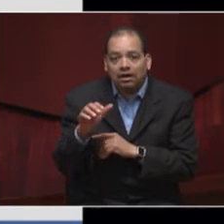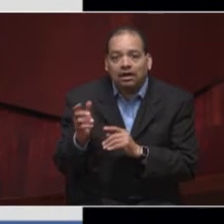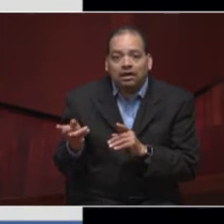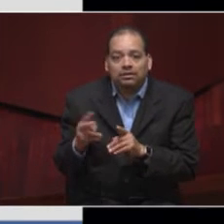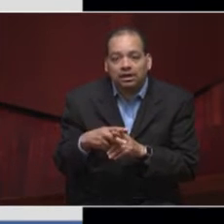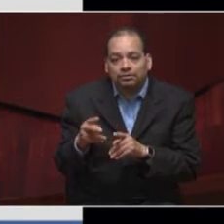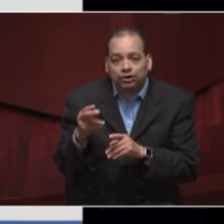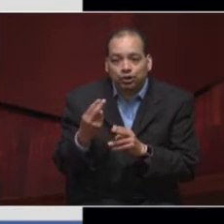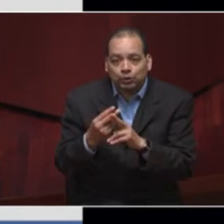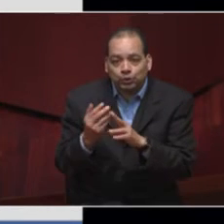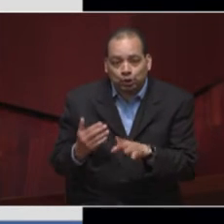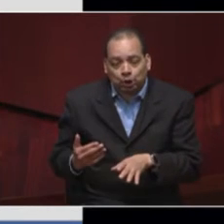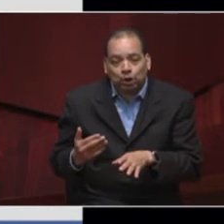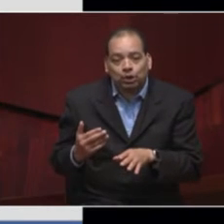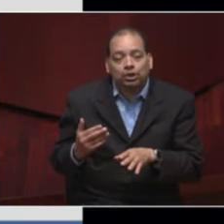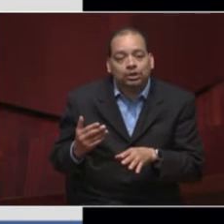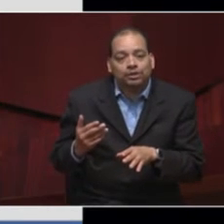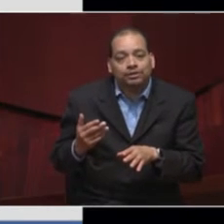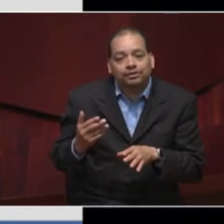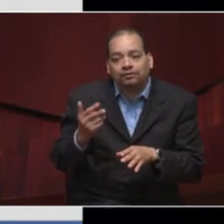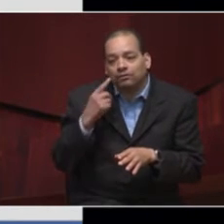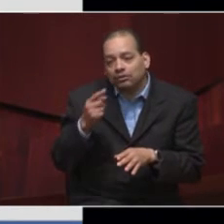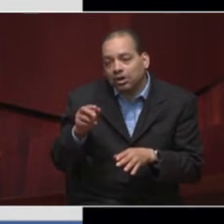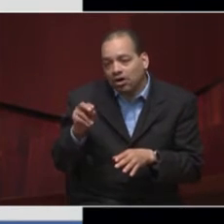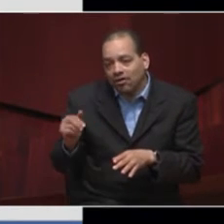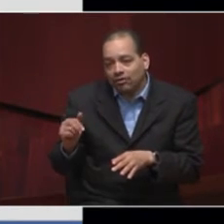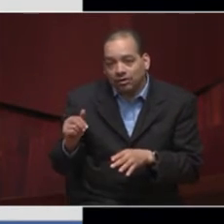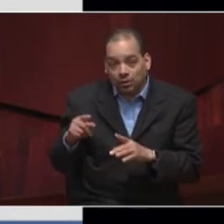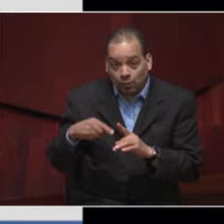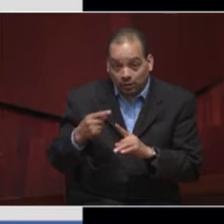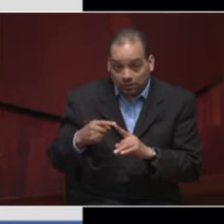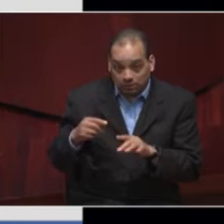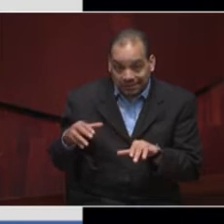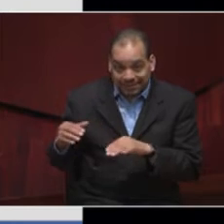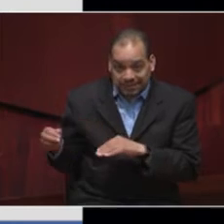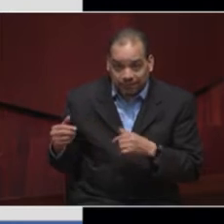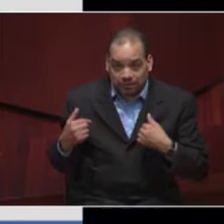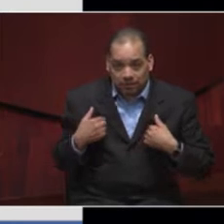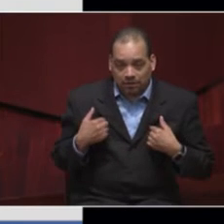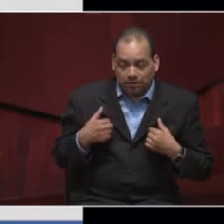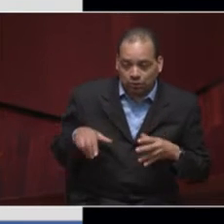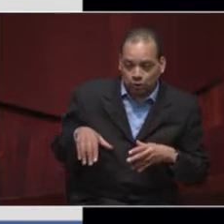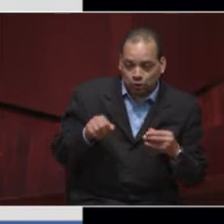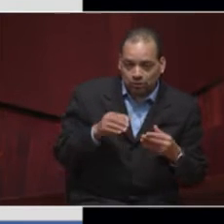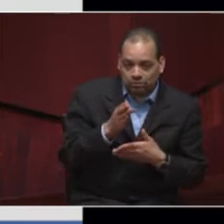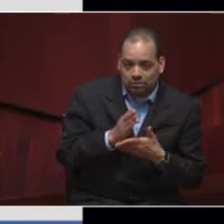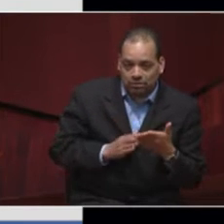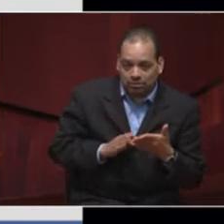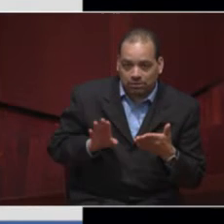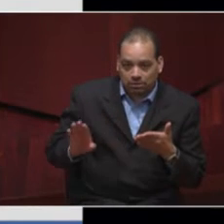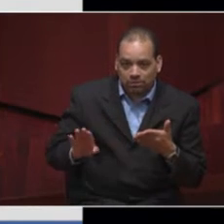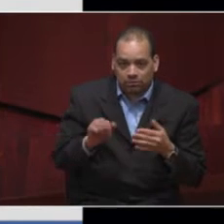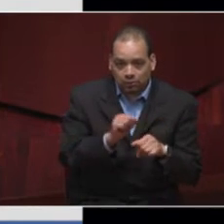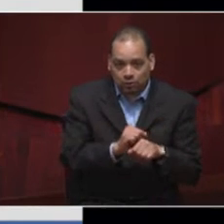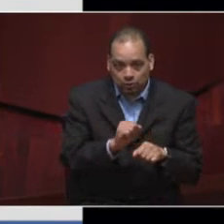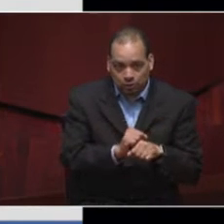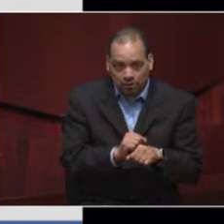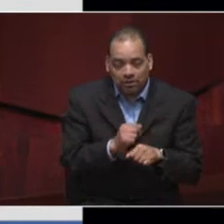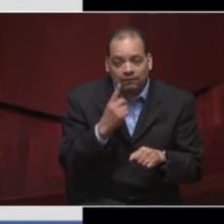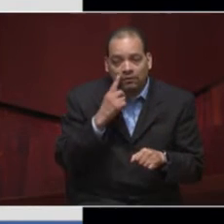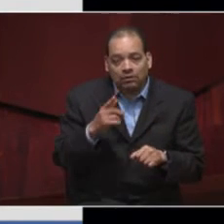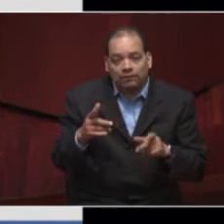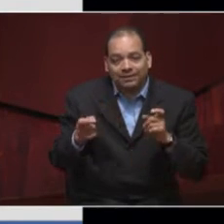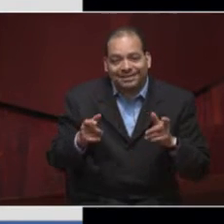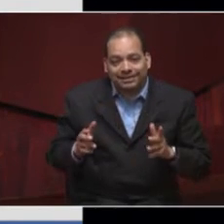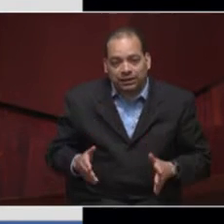I assumed some of those duties, basically took over that role in a reduced way, primarily as a